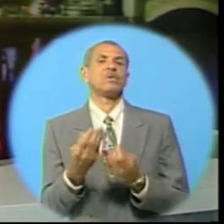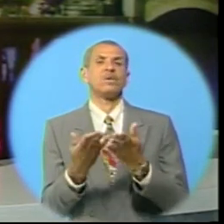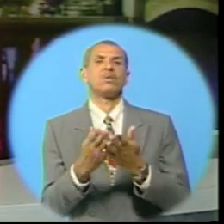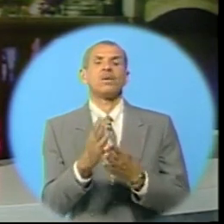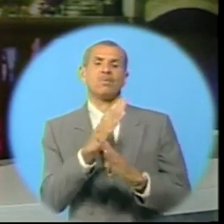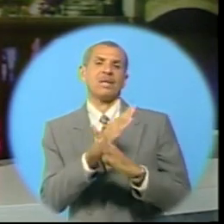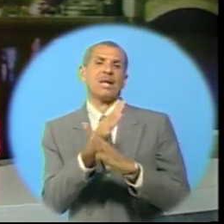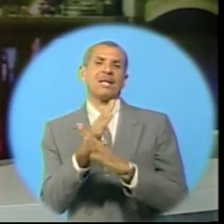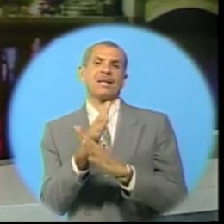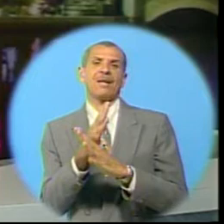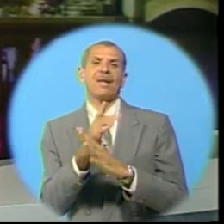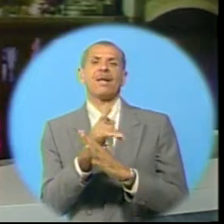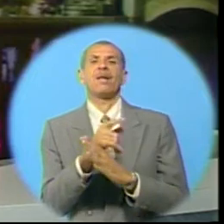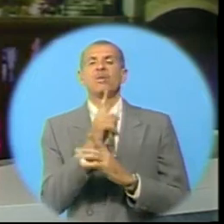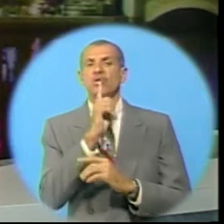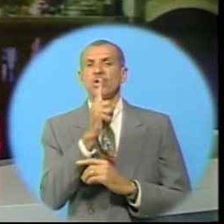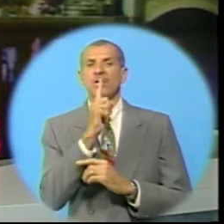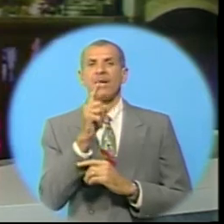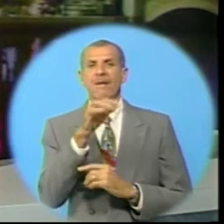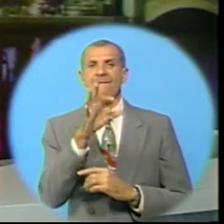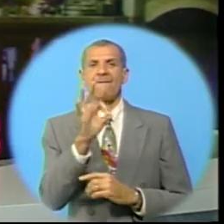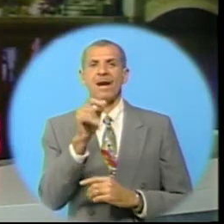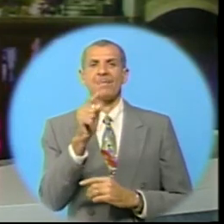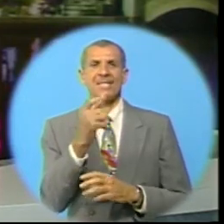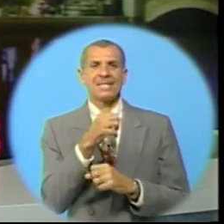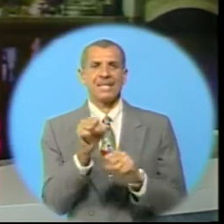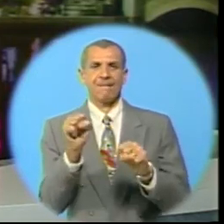by ensuring their farms are safe.